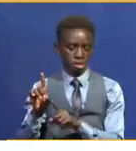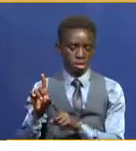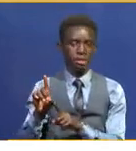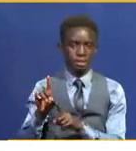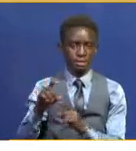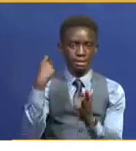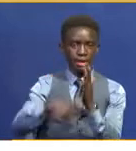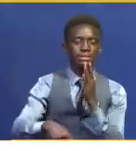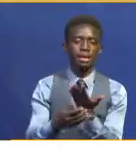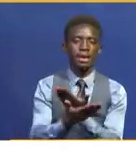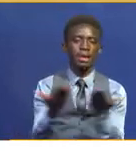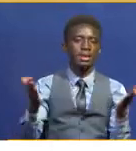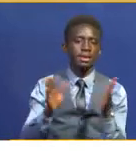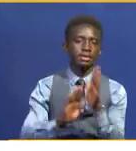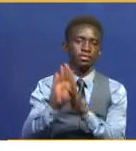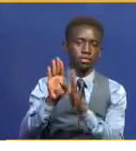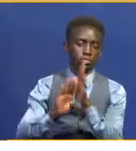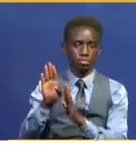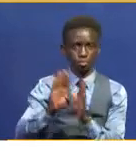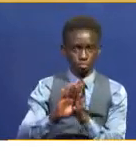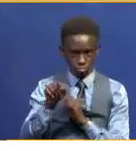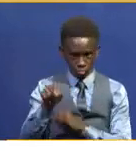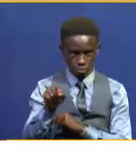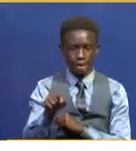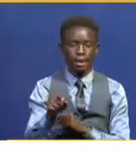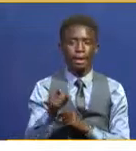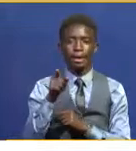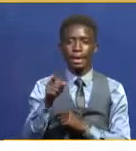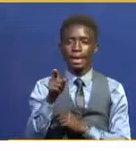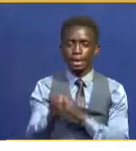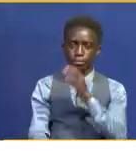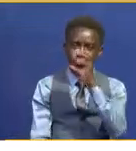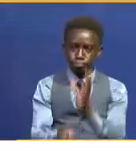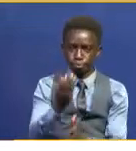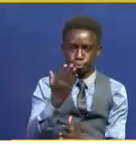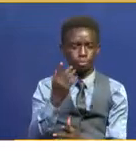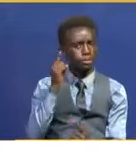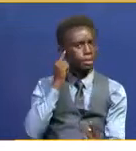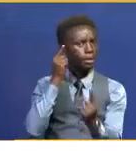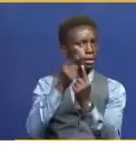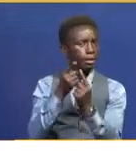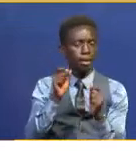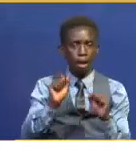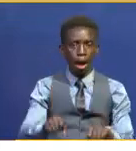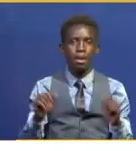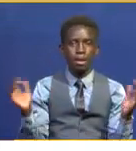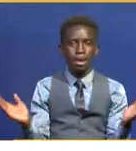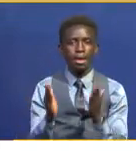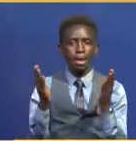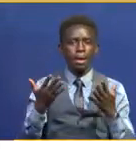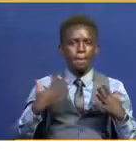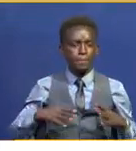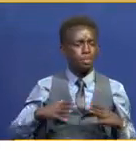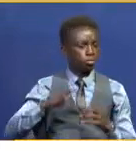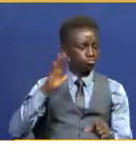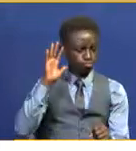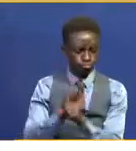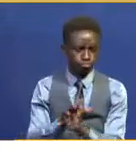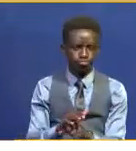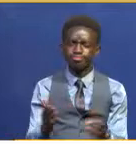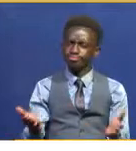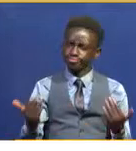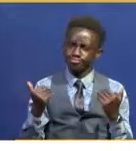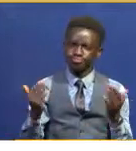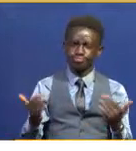the ecosystem has been developed so that it encourages a lot of people to actually